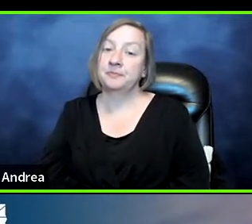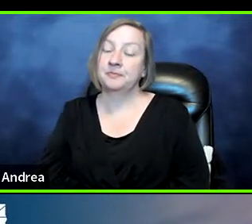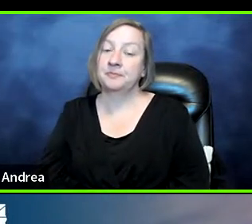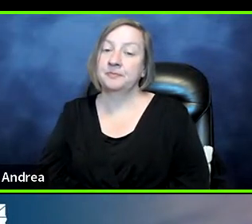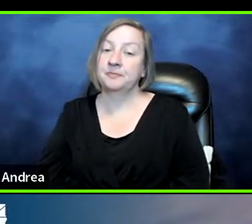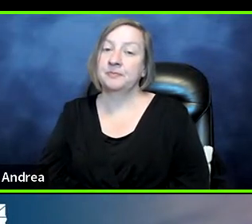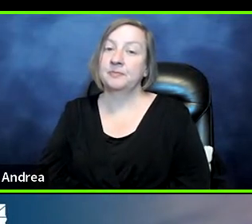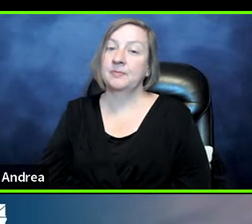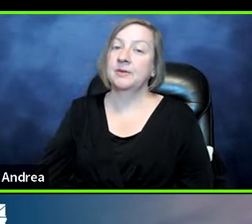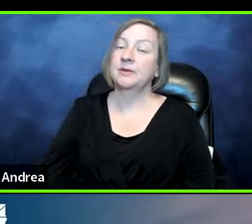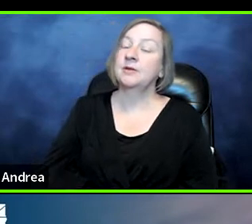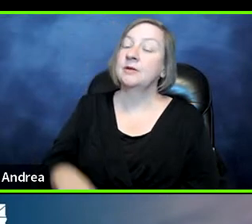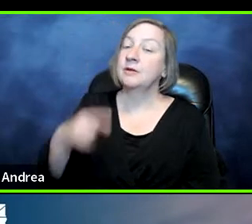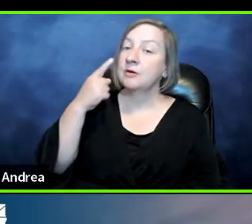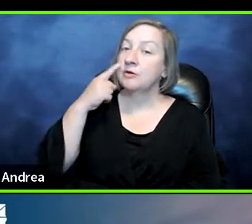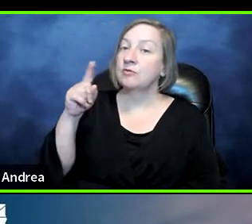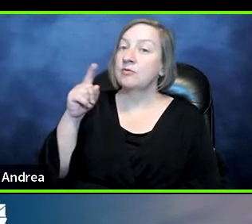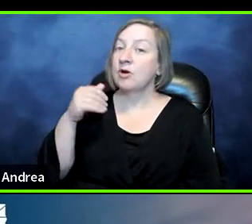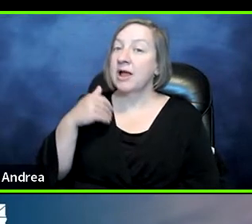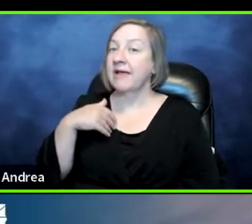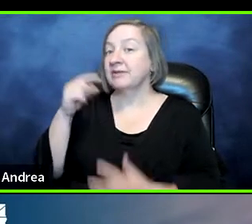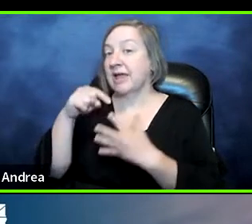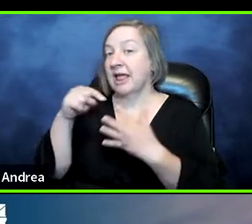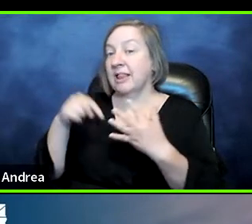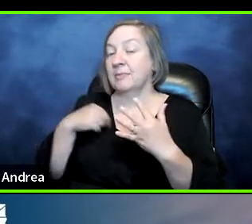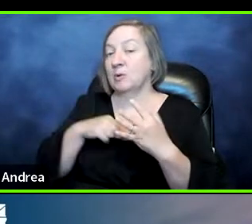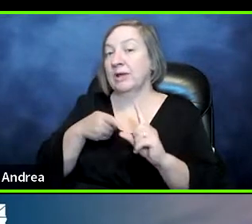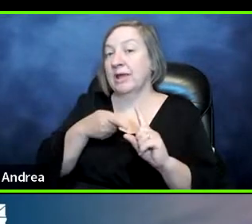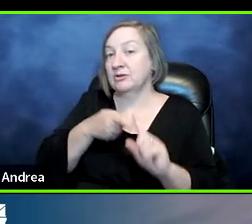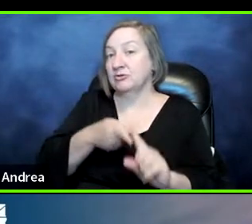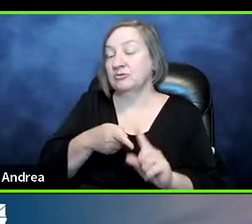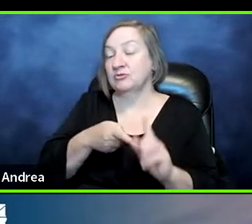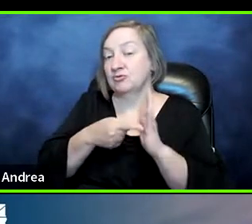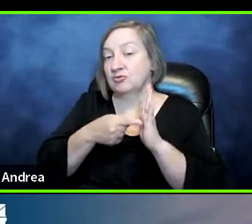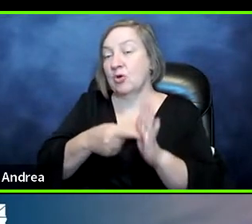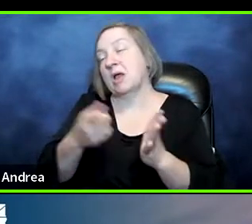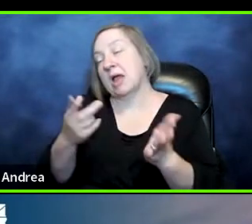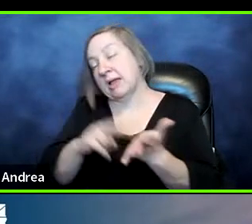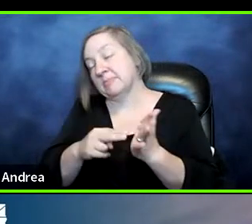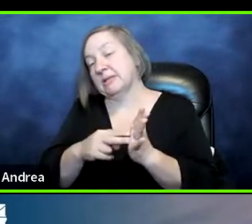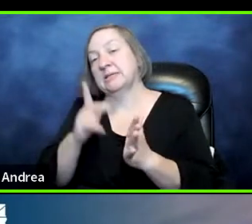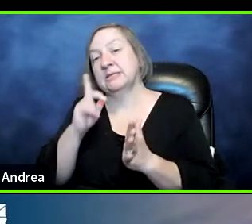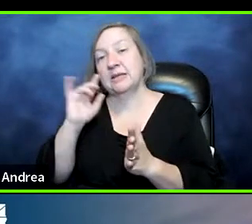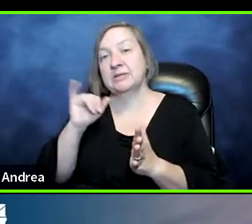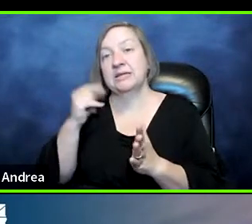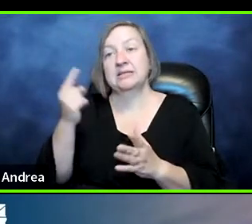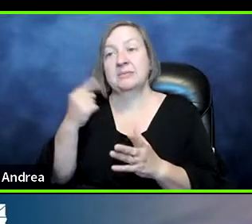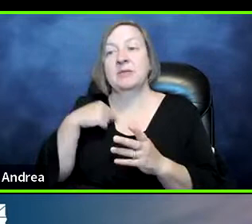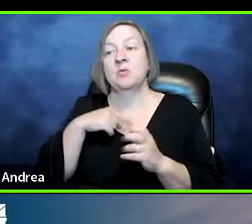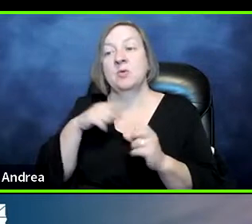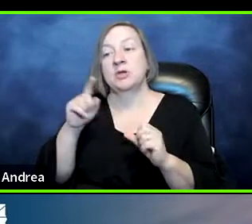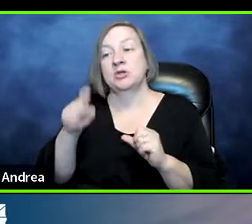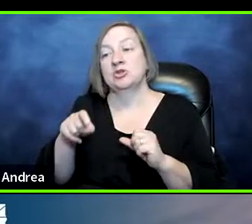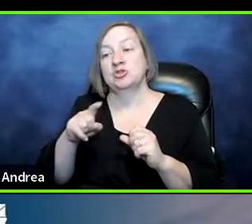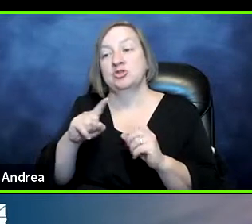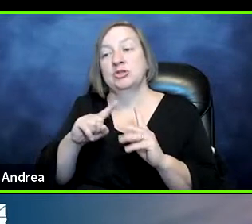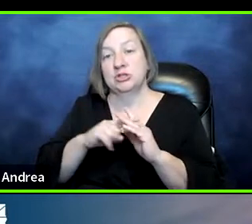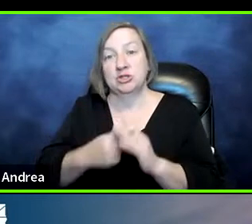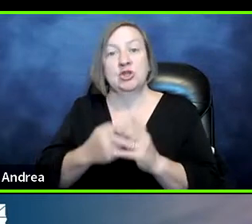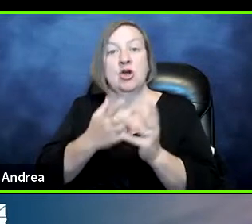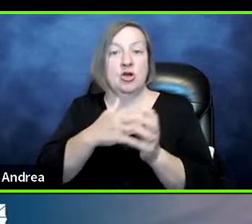As far as having elements that we can point to, that, I mean, it sounded like something that we should put